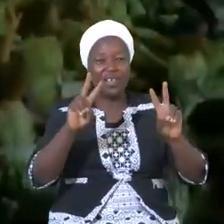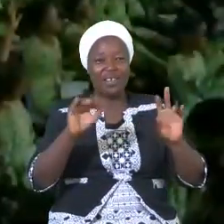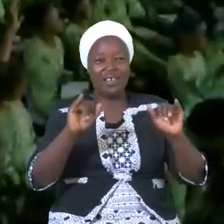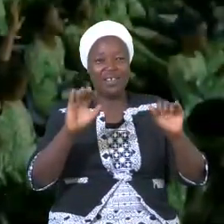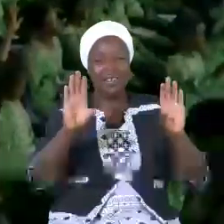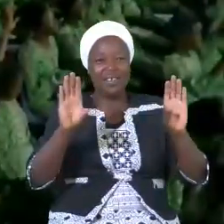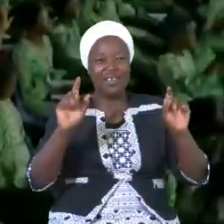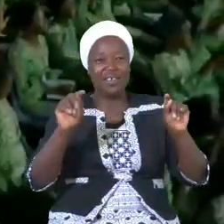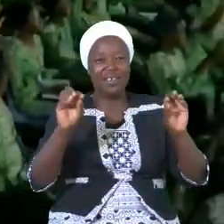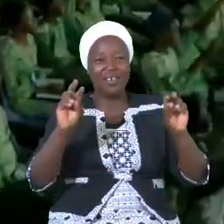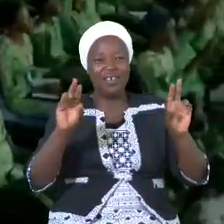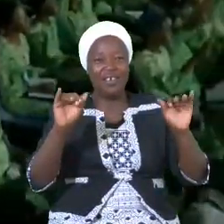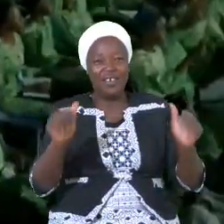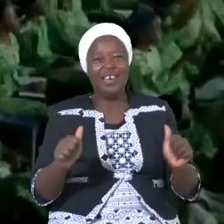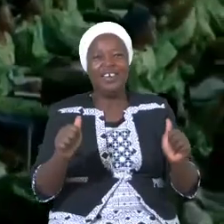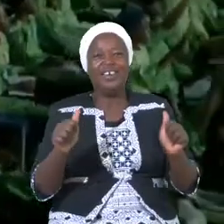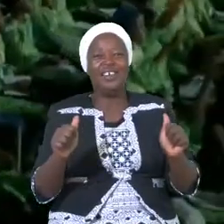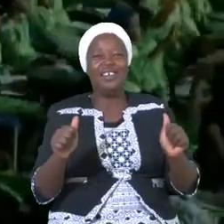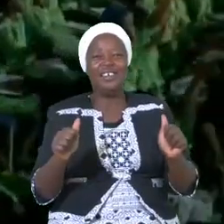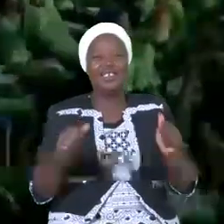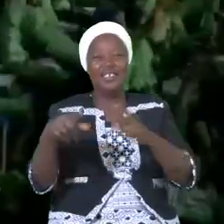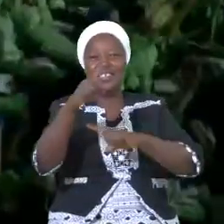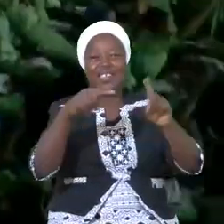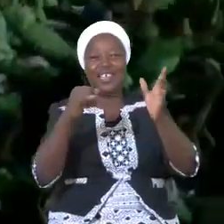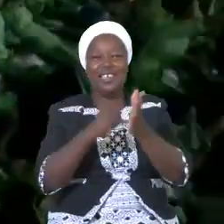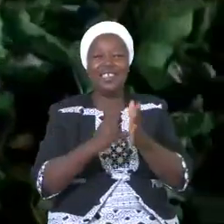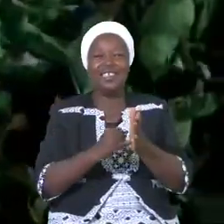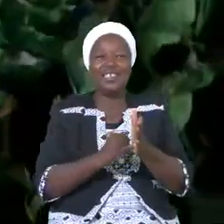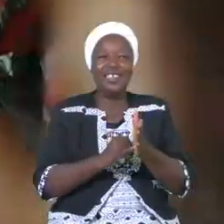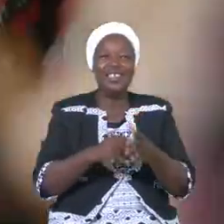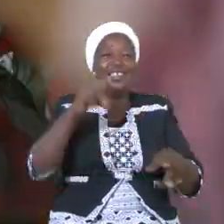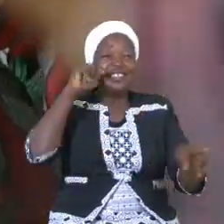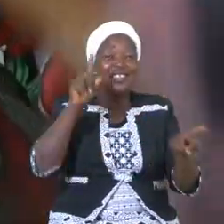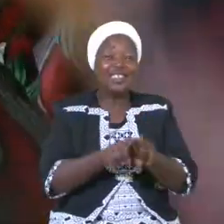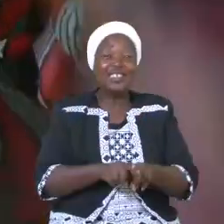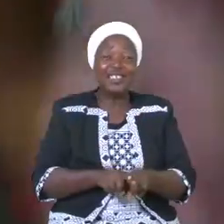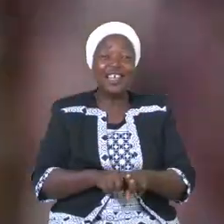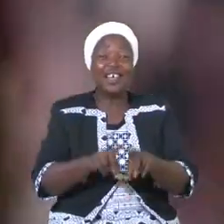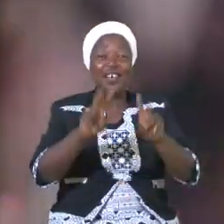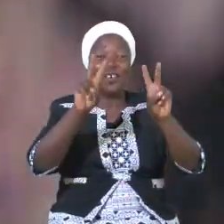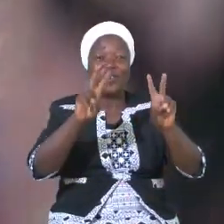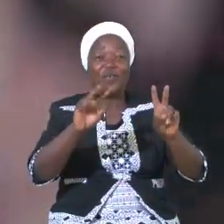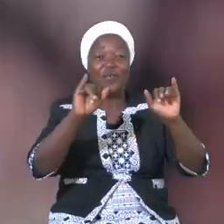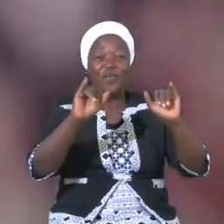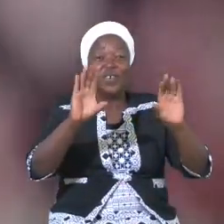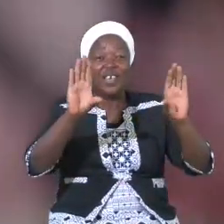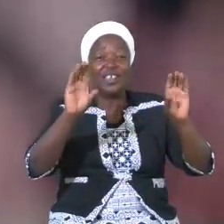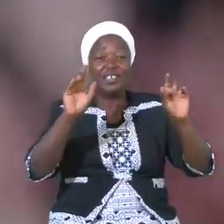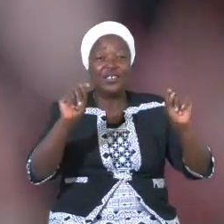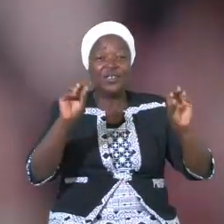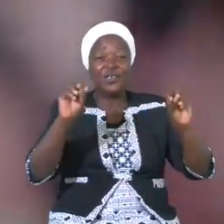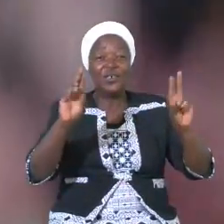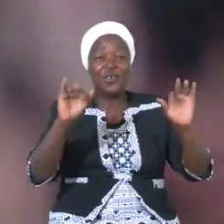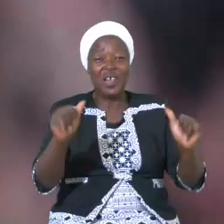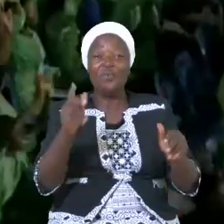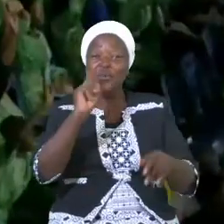sister victoria where are you praise the lord